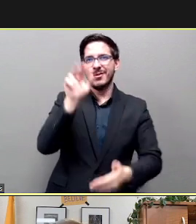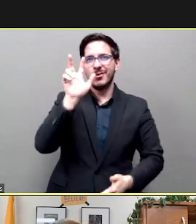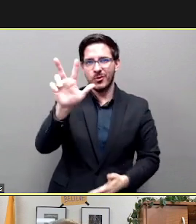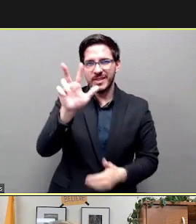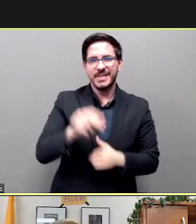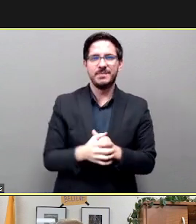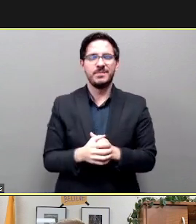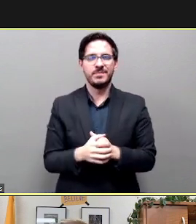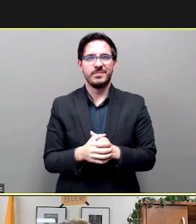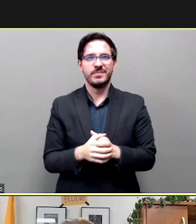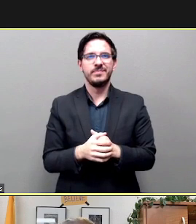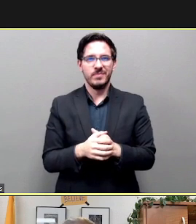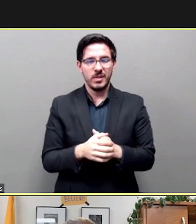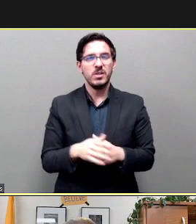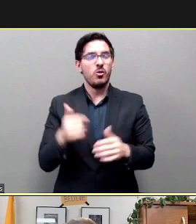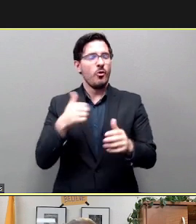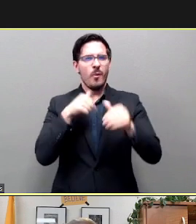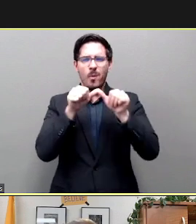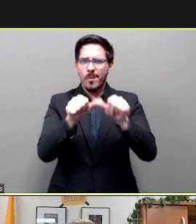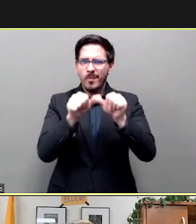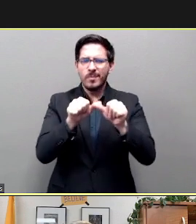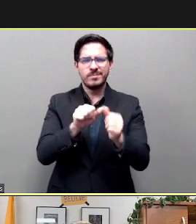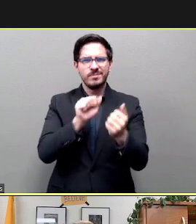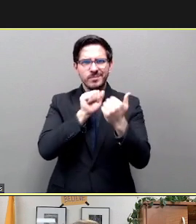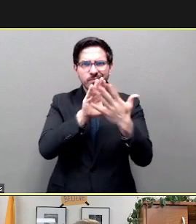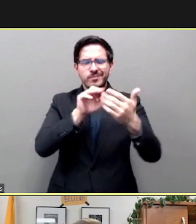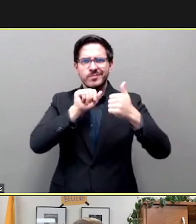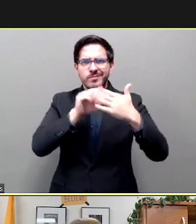we're continuing to face challenges with our